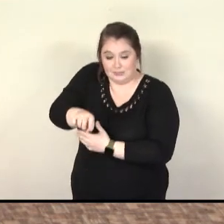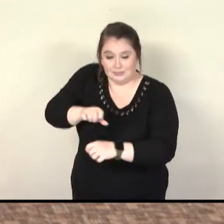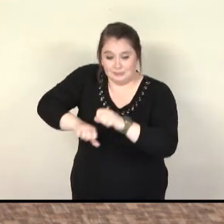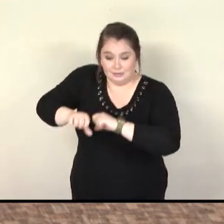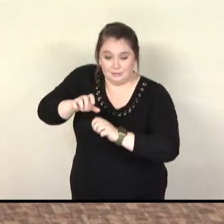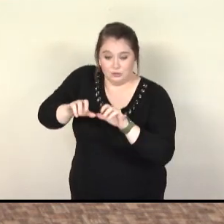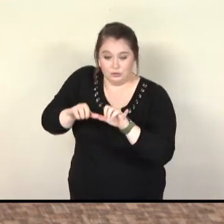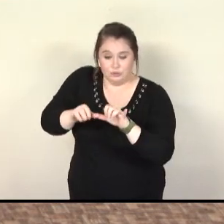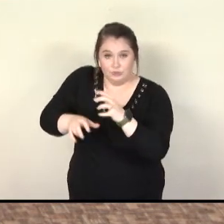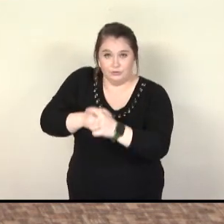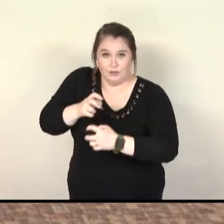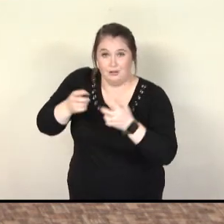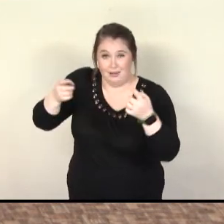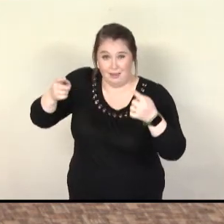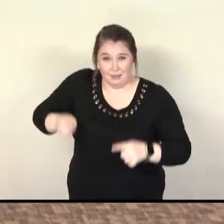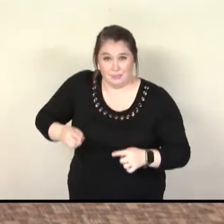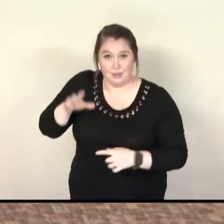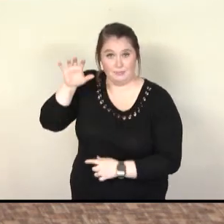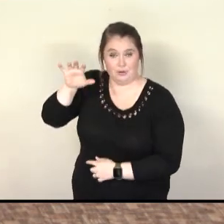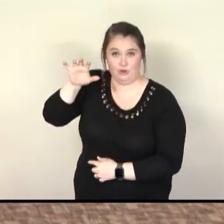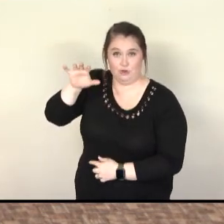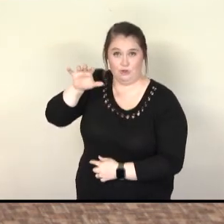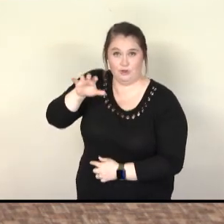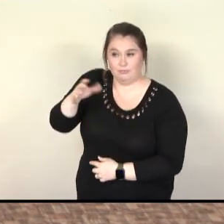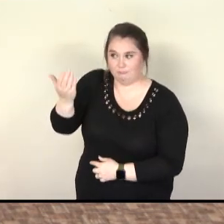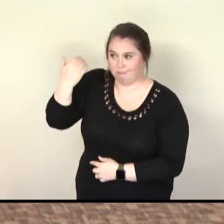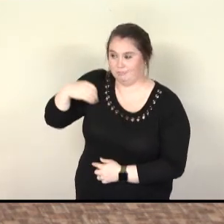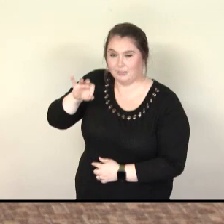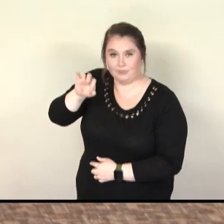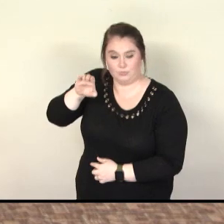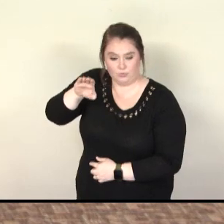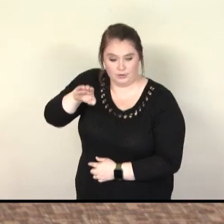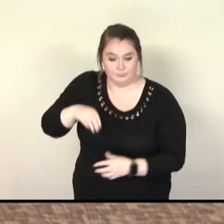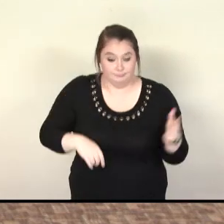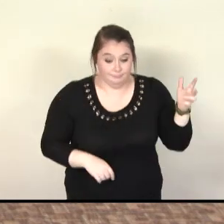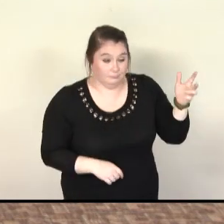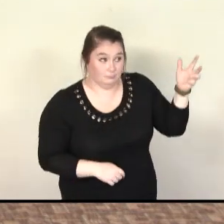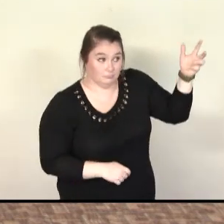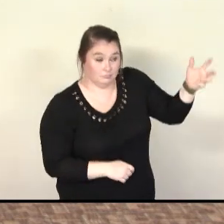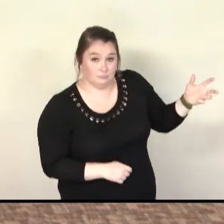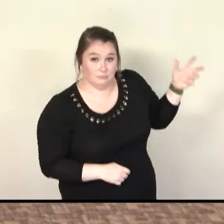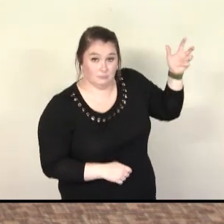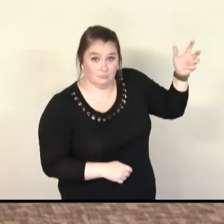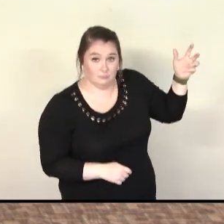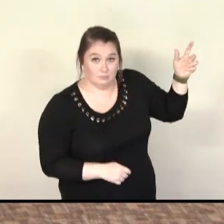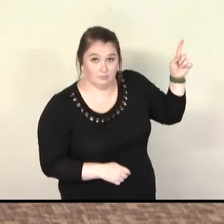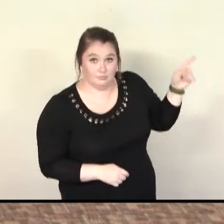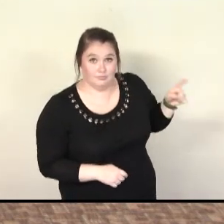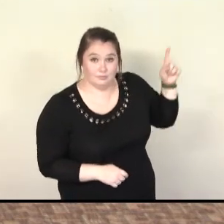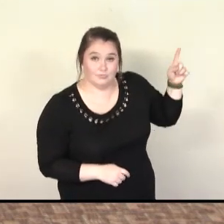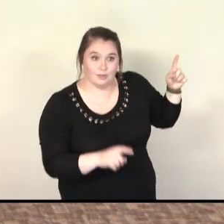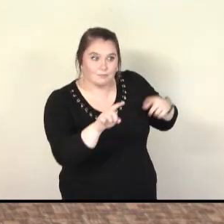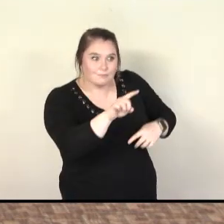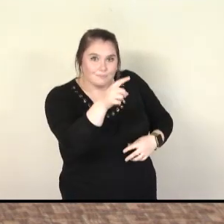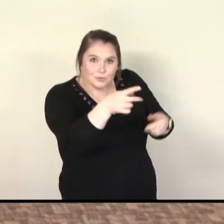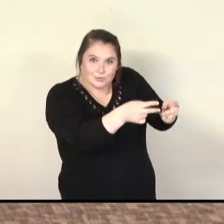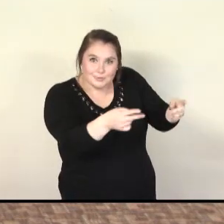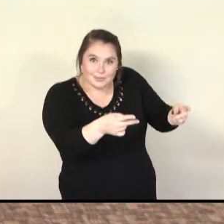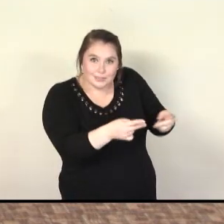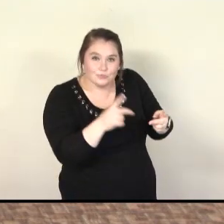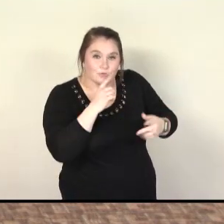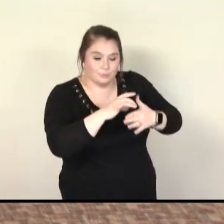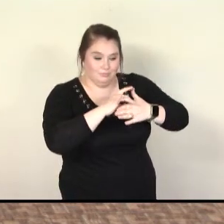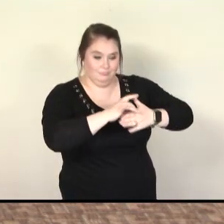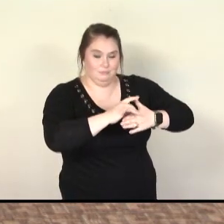Baylor University in February. Jaden Wilson, Patrick Jones, and Terrence Bockham Jr. placed first in